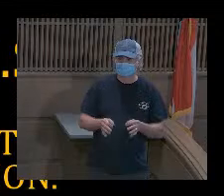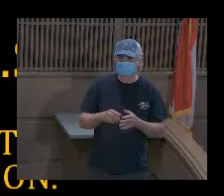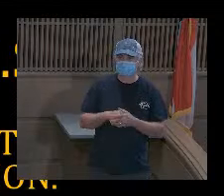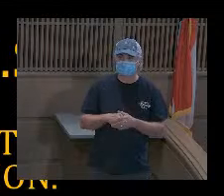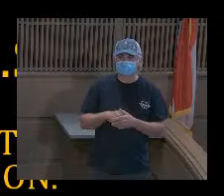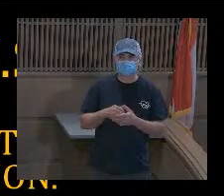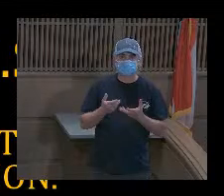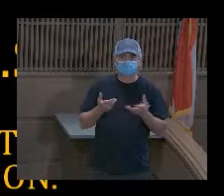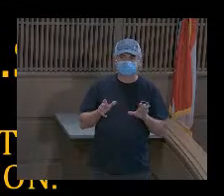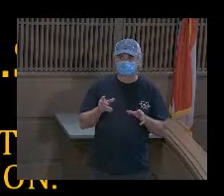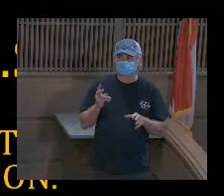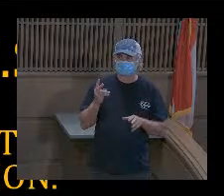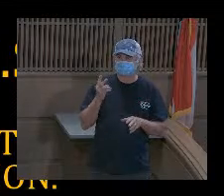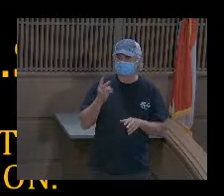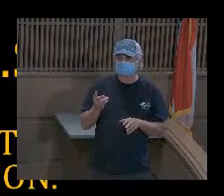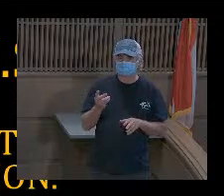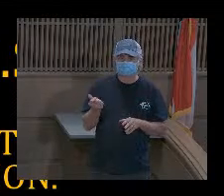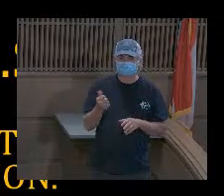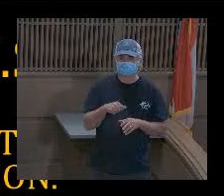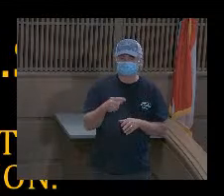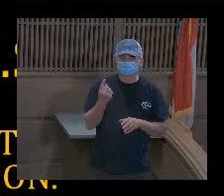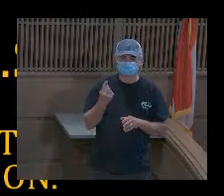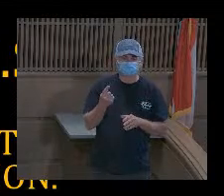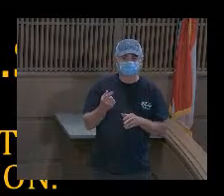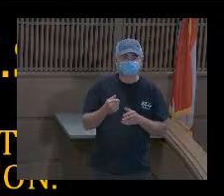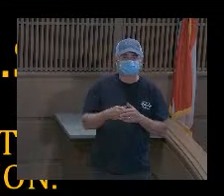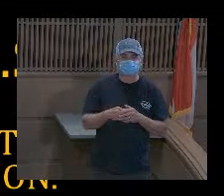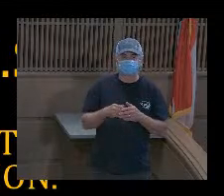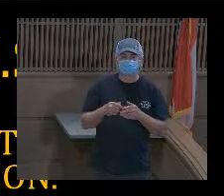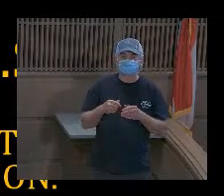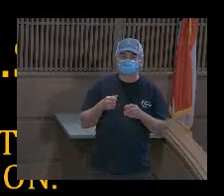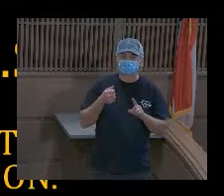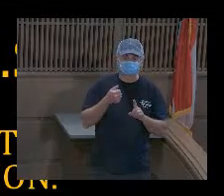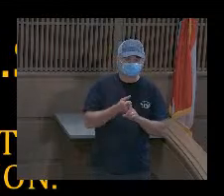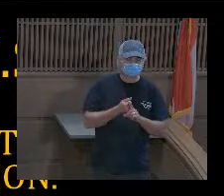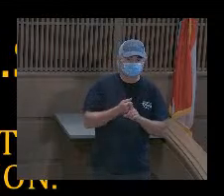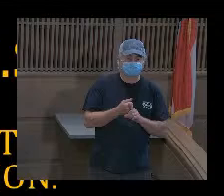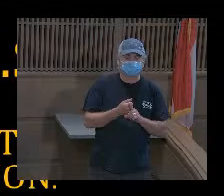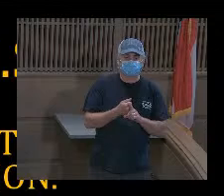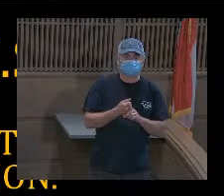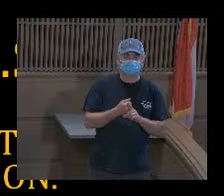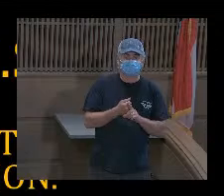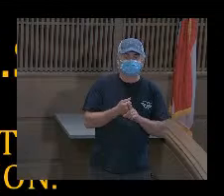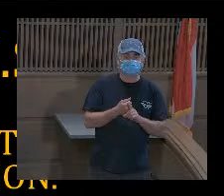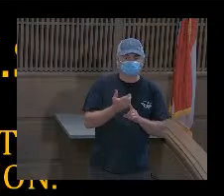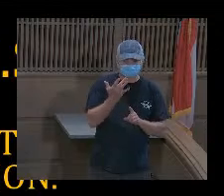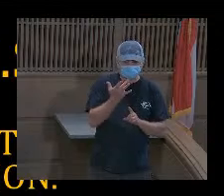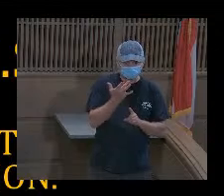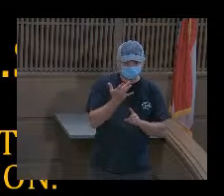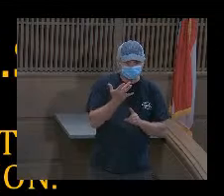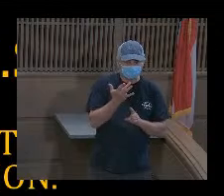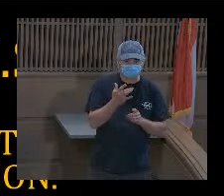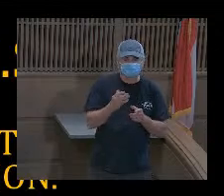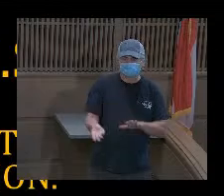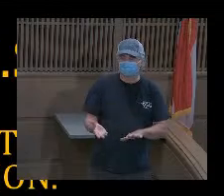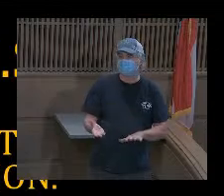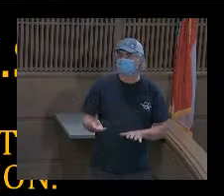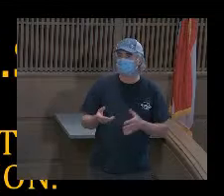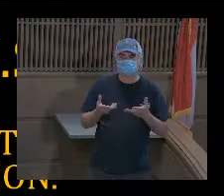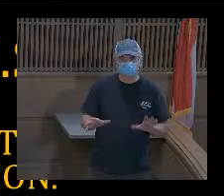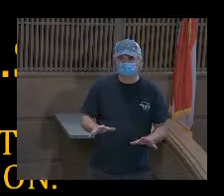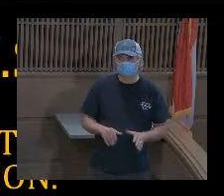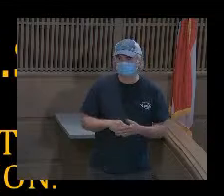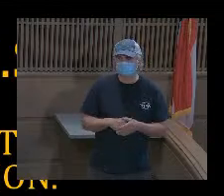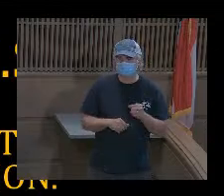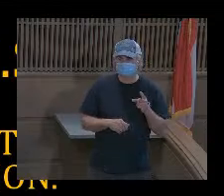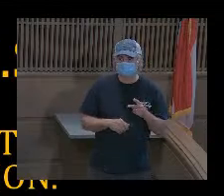don't want to see anybody else that's infected with this virus succumb to it. Far too many people have. It is